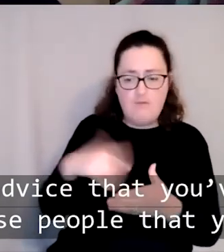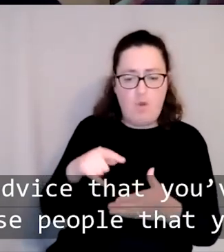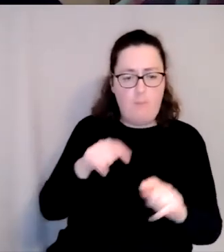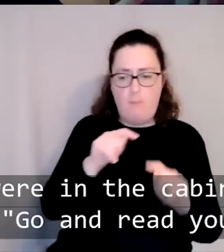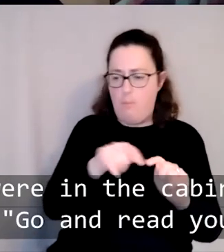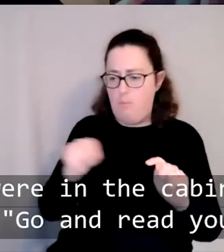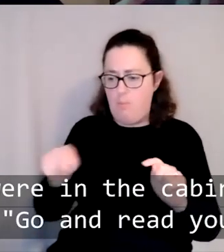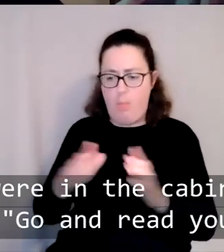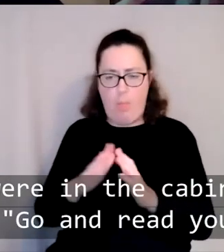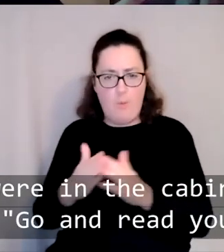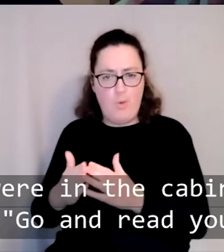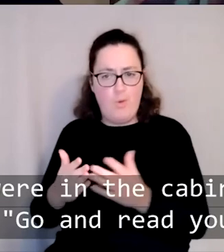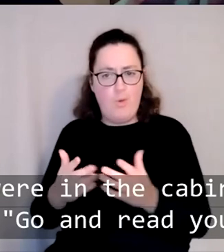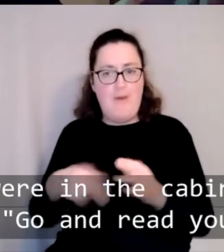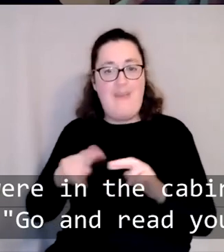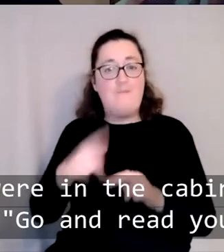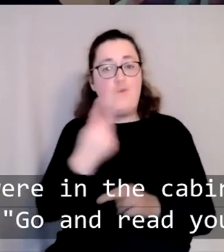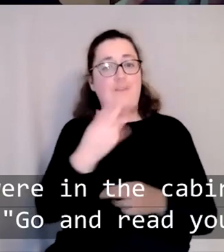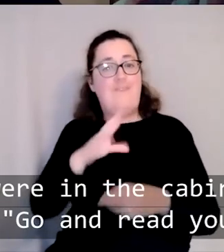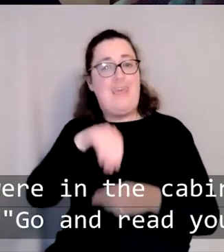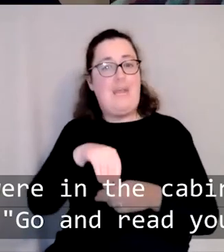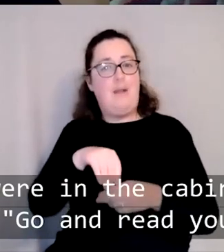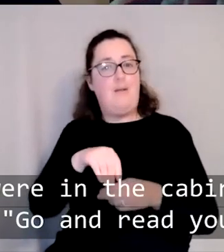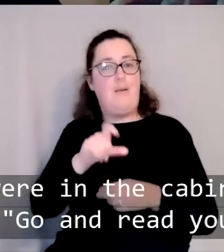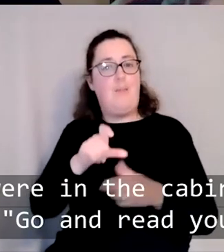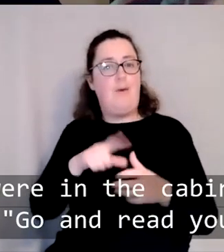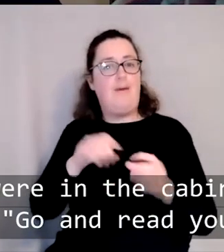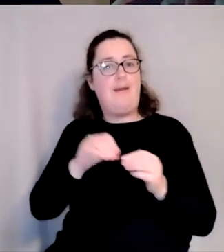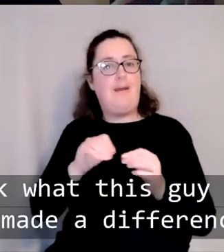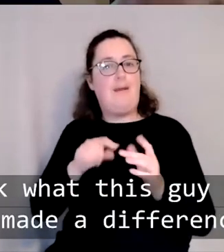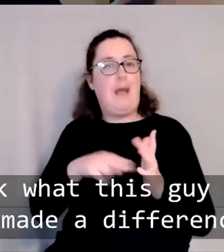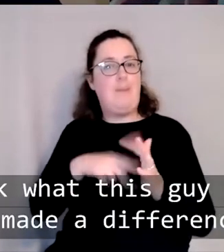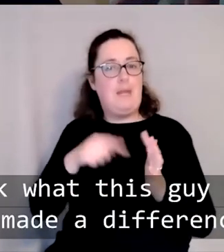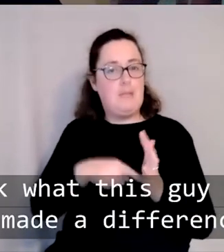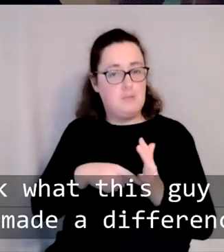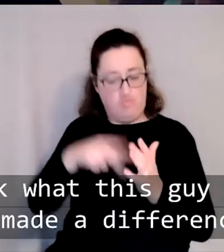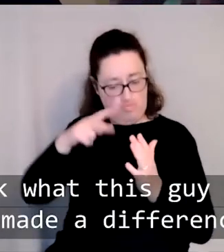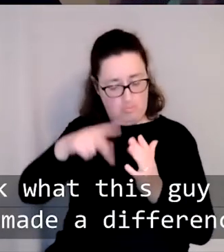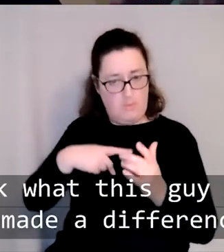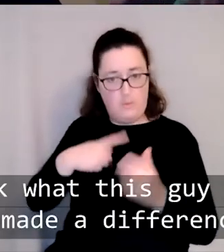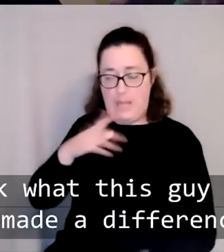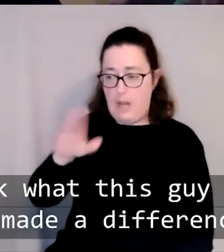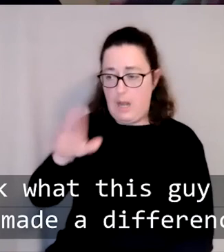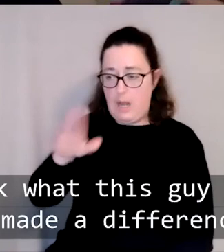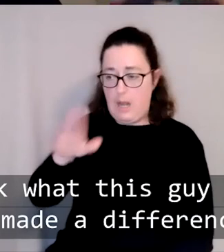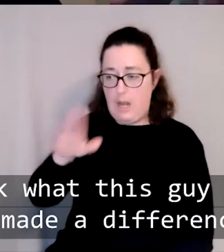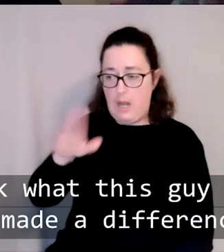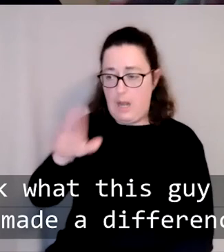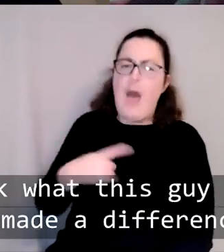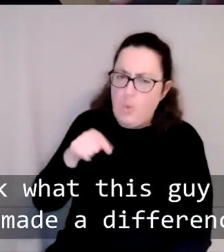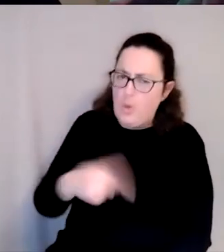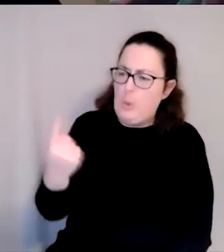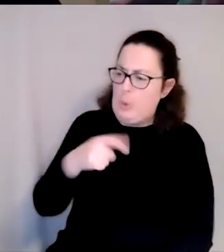that you'd be, if you were in the cabinet now, be saying, go and read your history, look what this guy did and